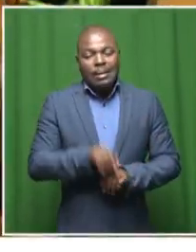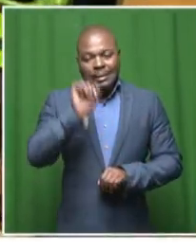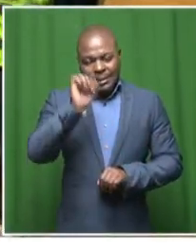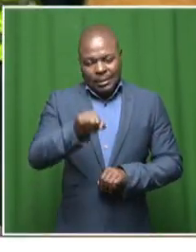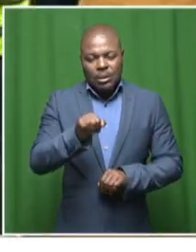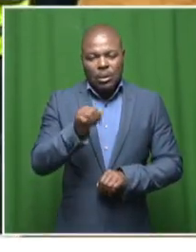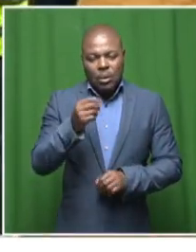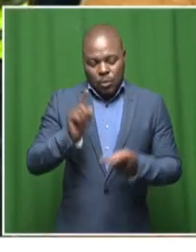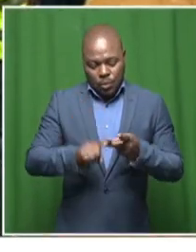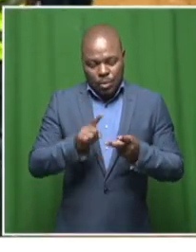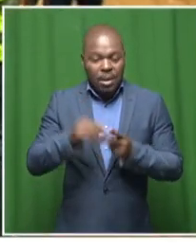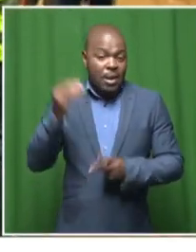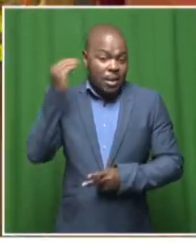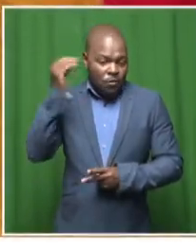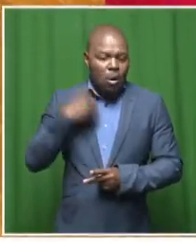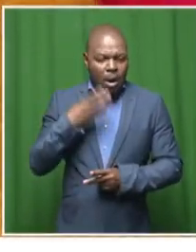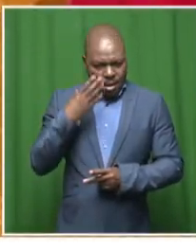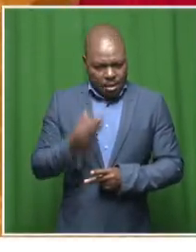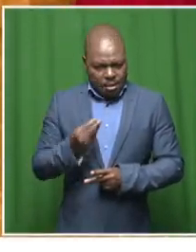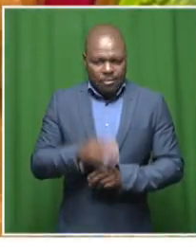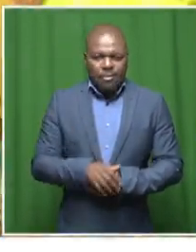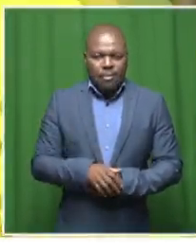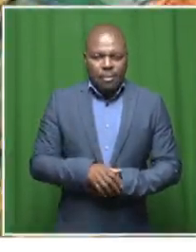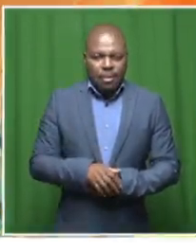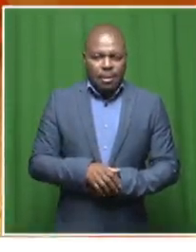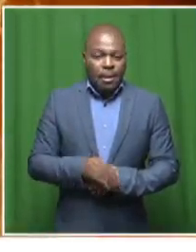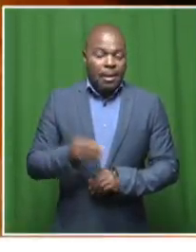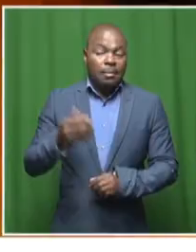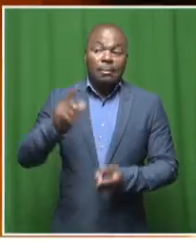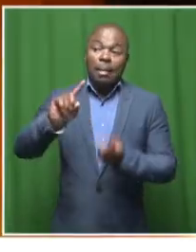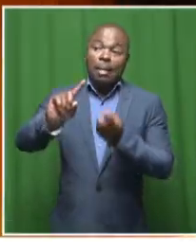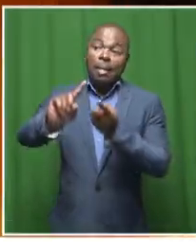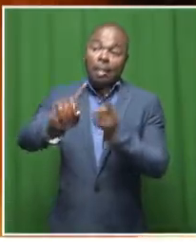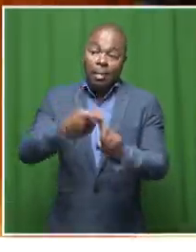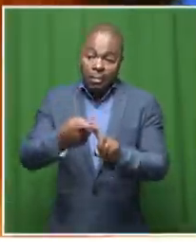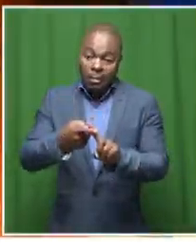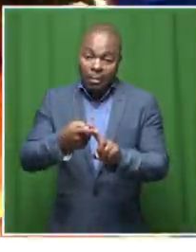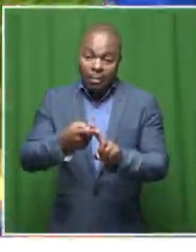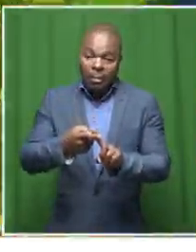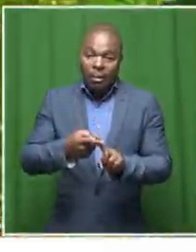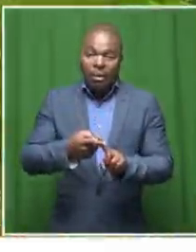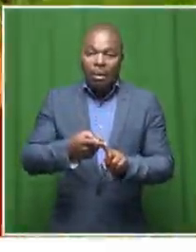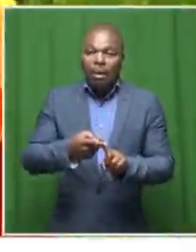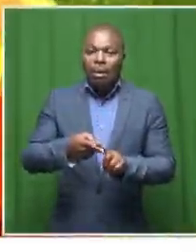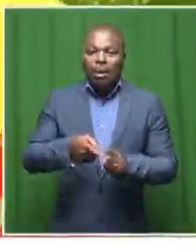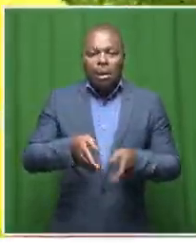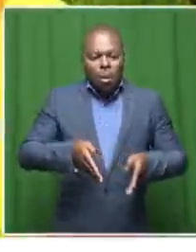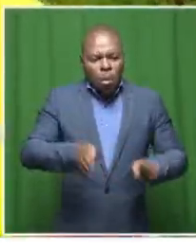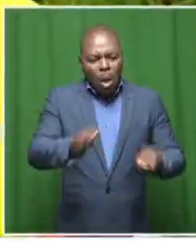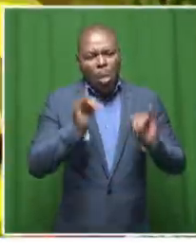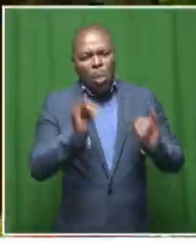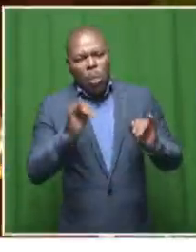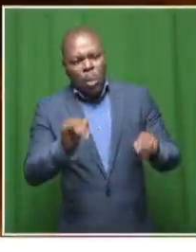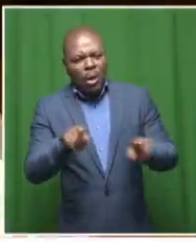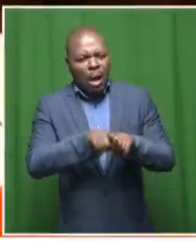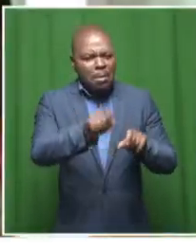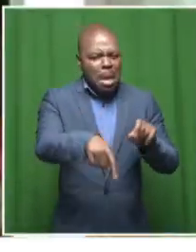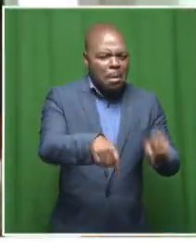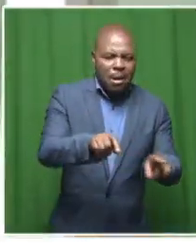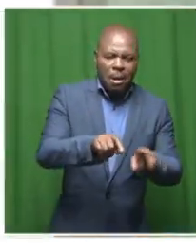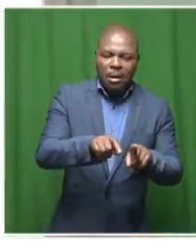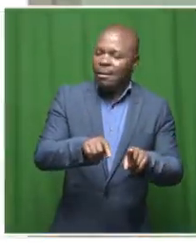have information at our disposal that accidents happen not on our potholed roads, but on